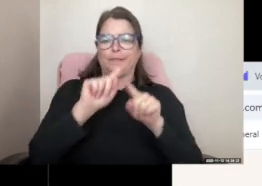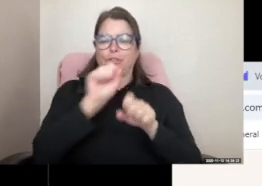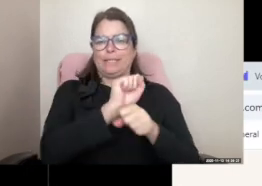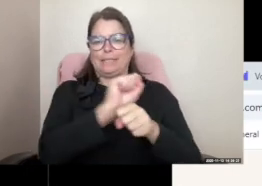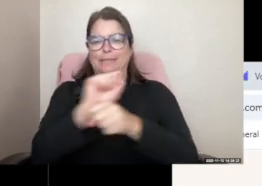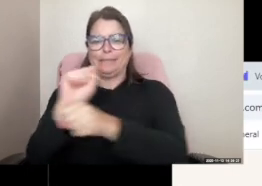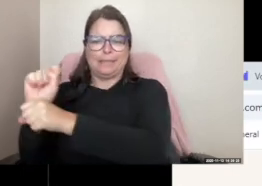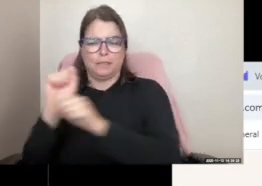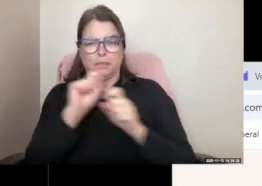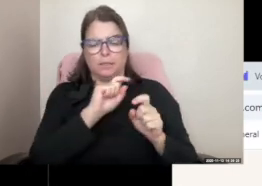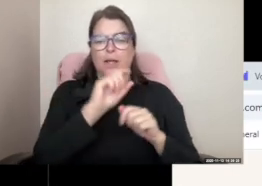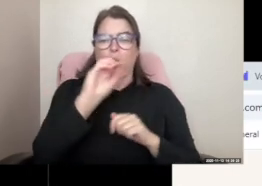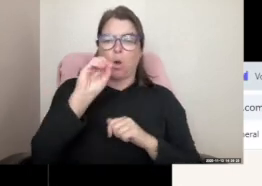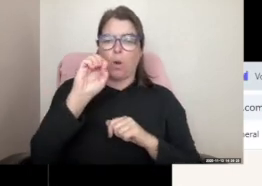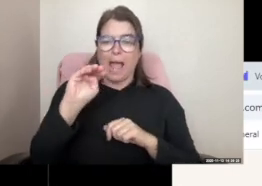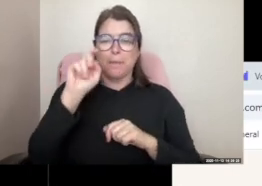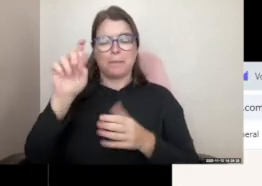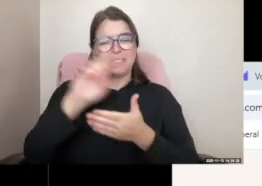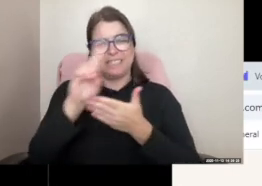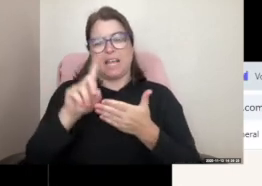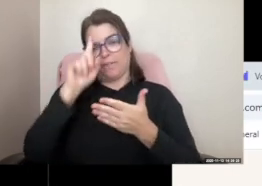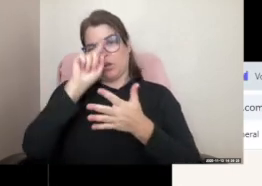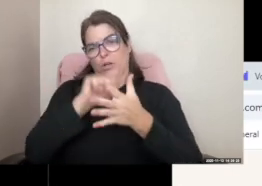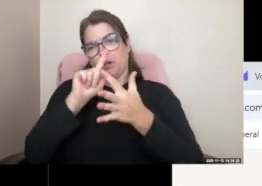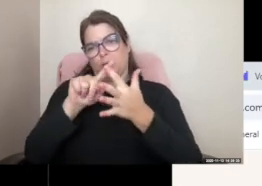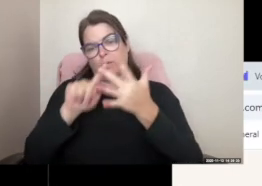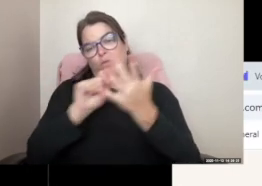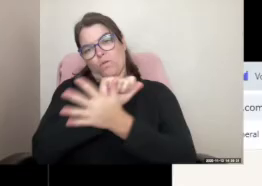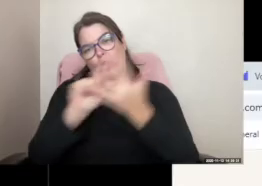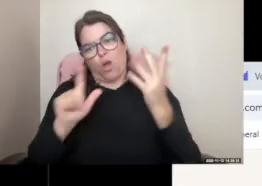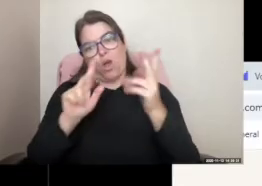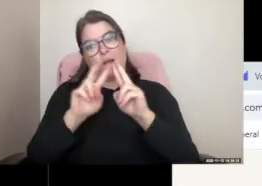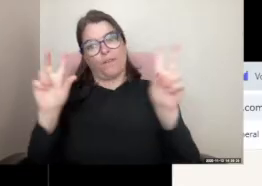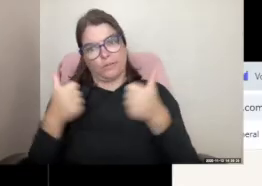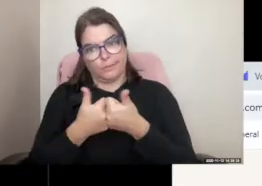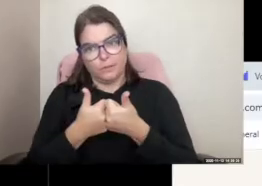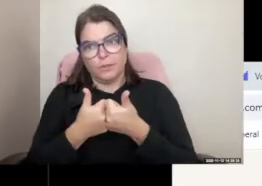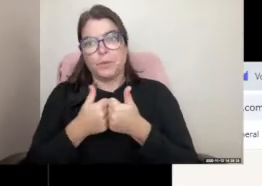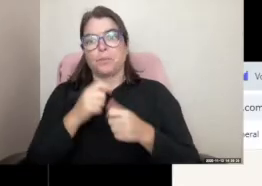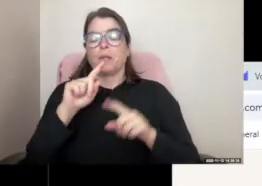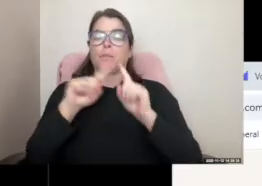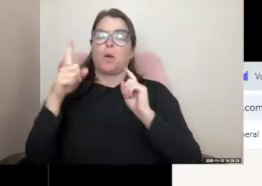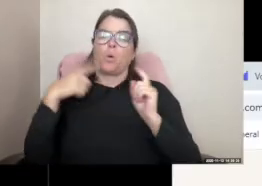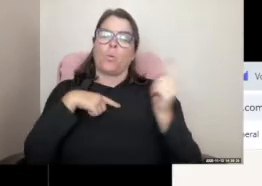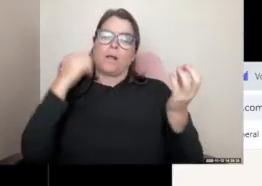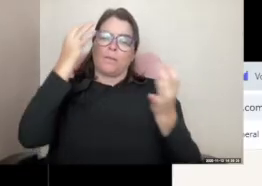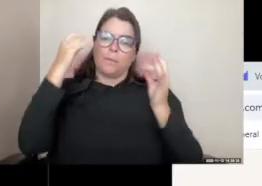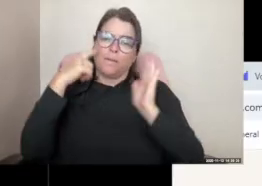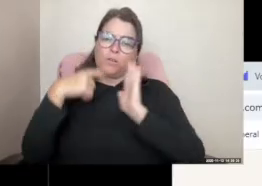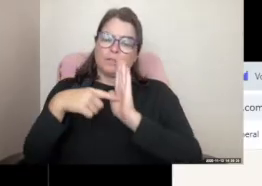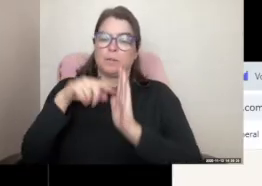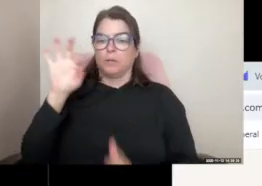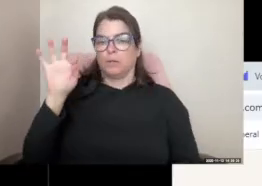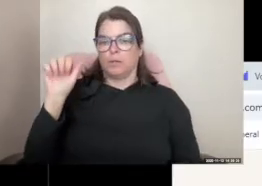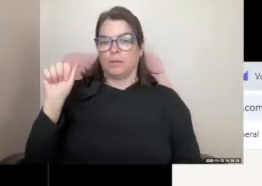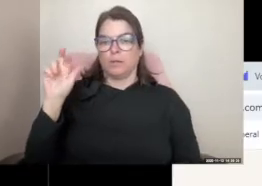there's so many more personas when you're off-road. That one vehicle, like a farm vehicle or ag tractor, does 15, 20, 30